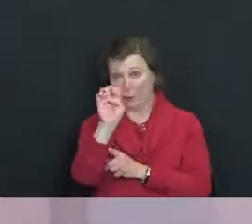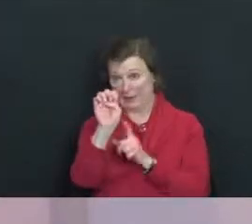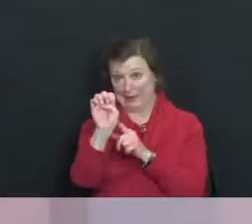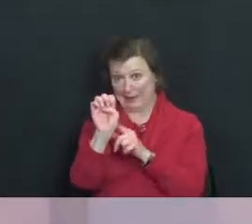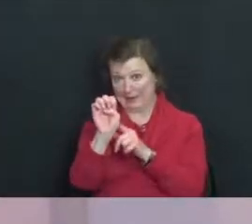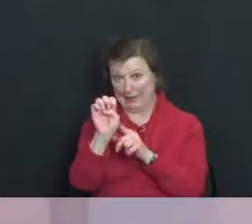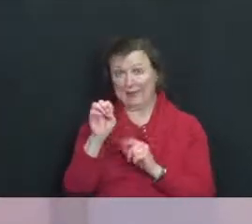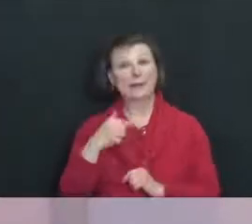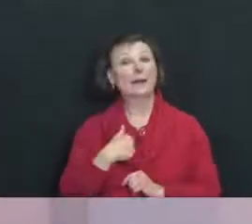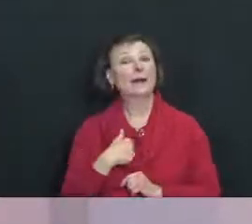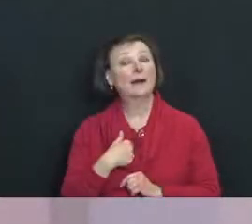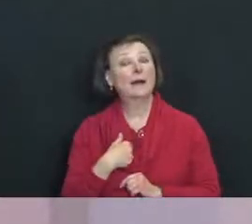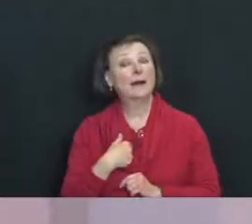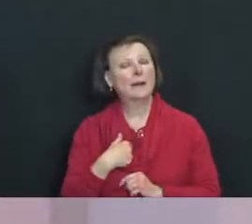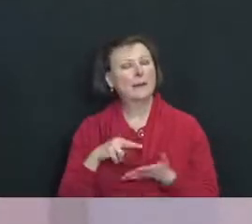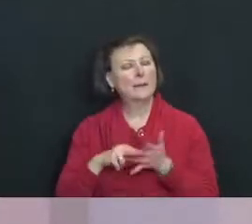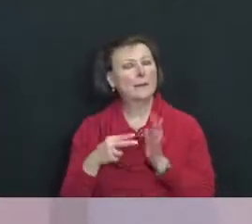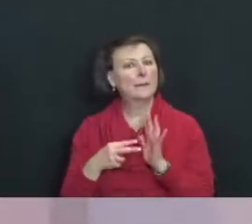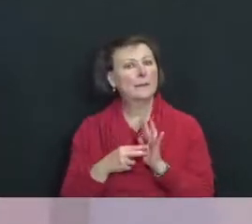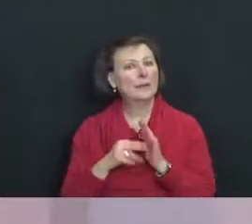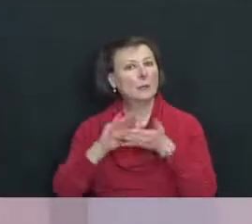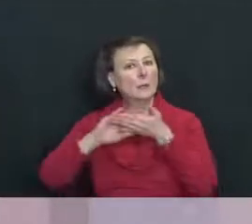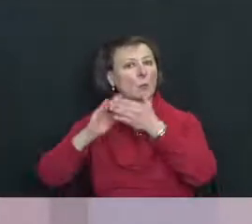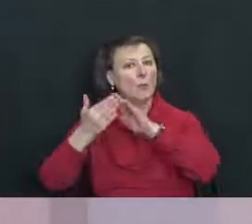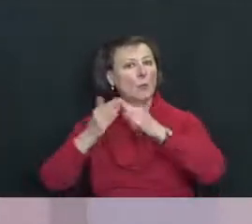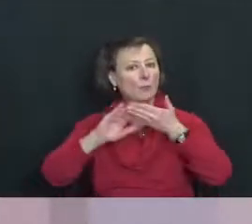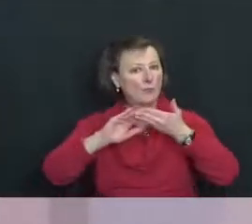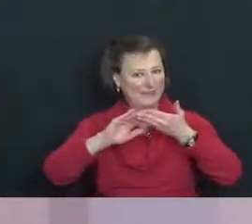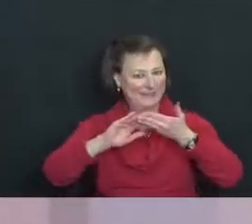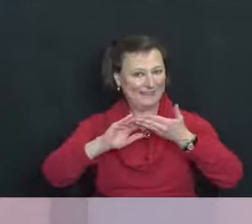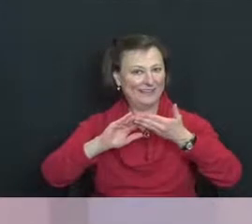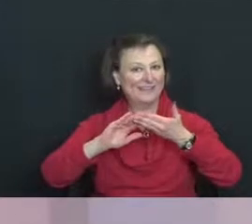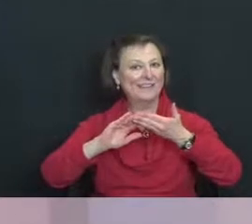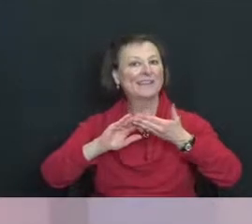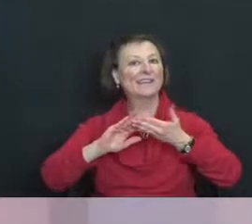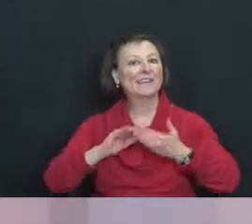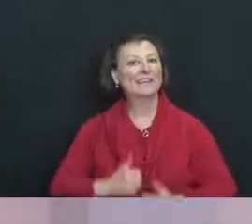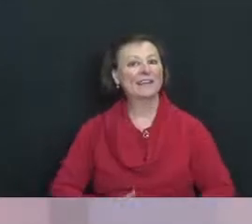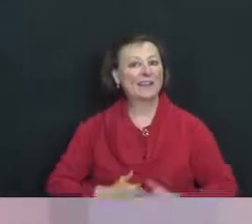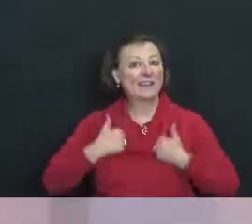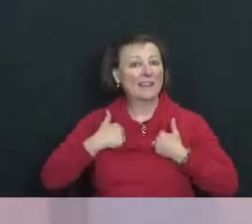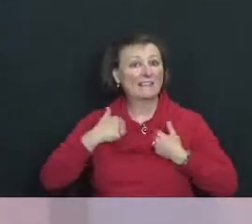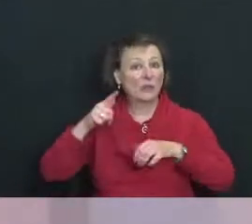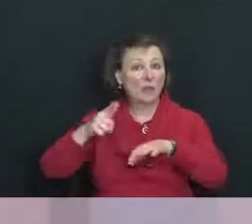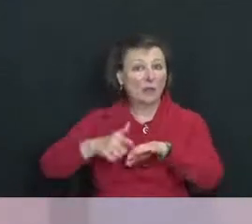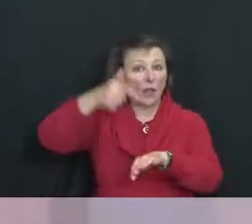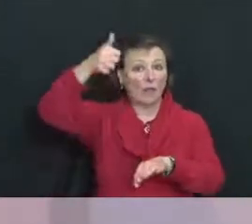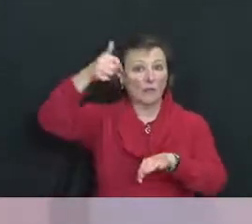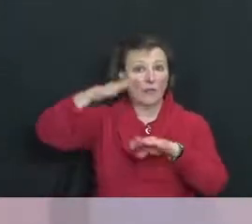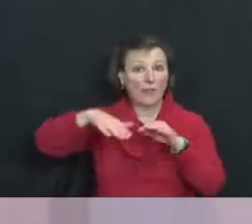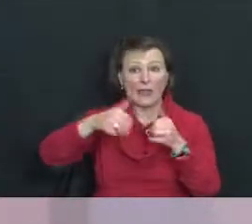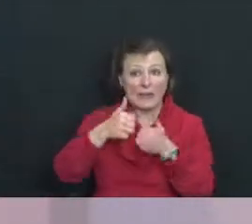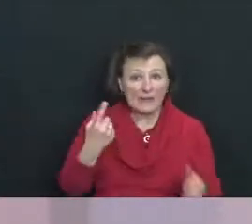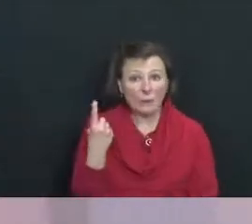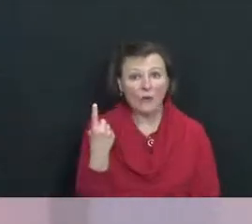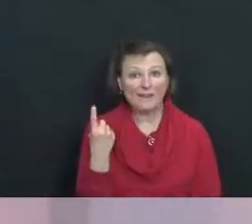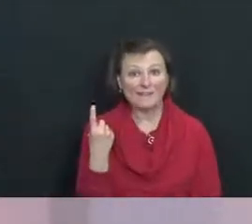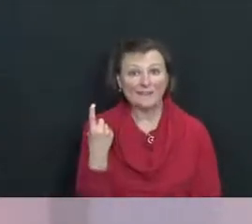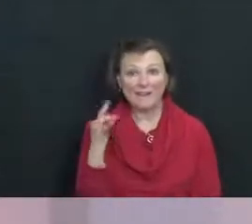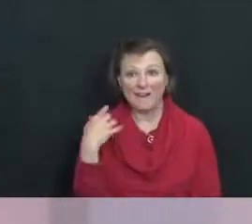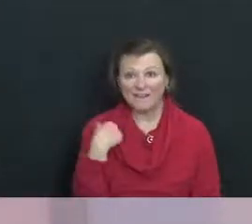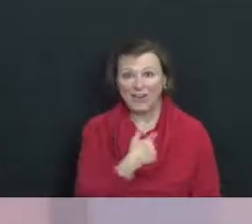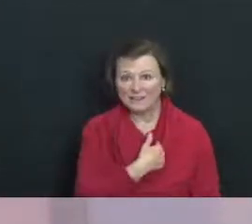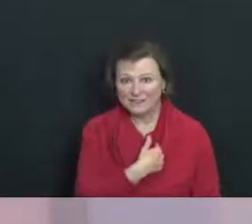I'm referring to a community that lives longer than any one of us. It came